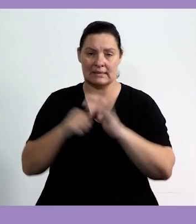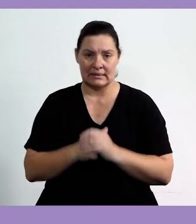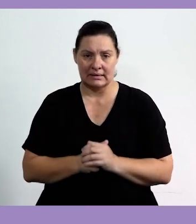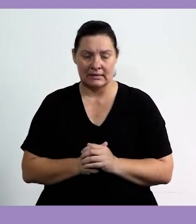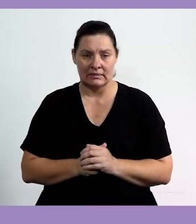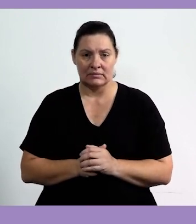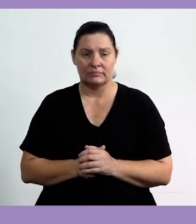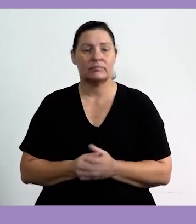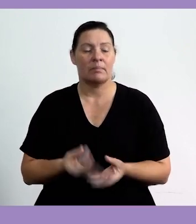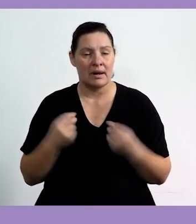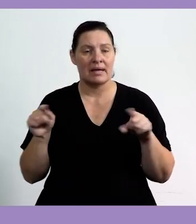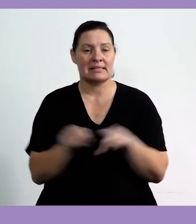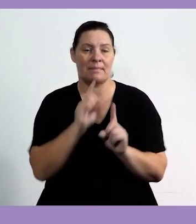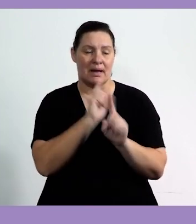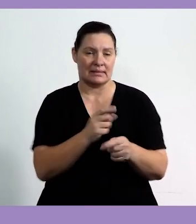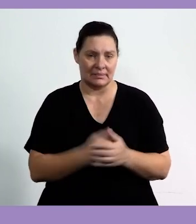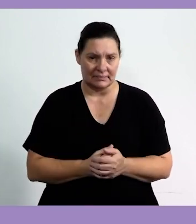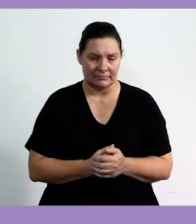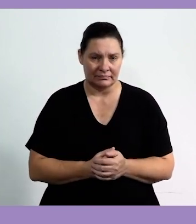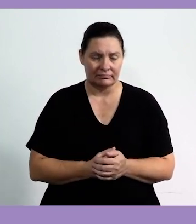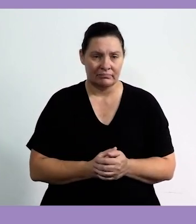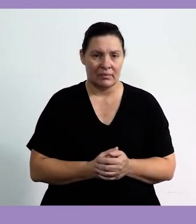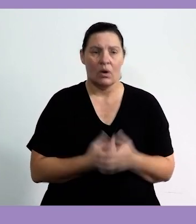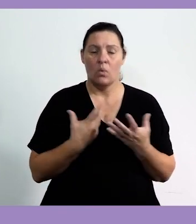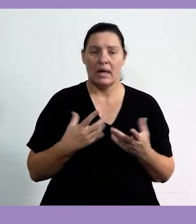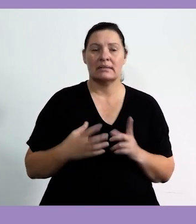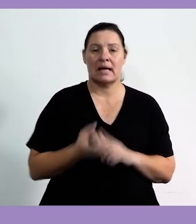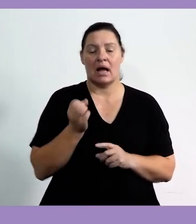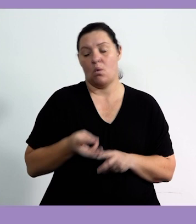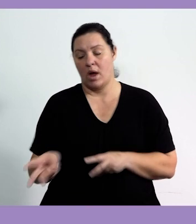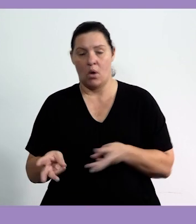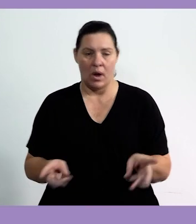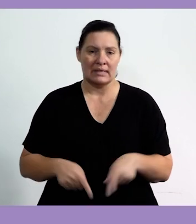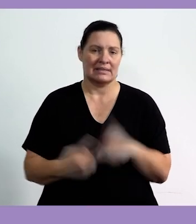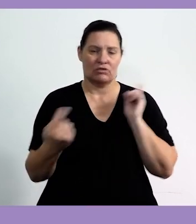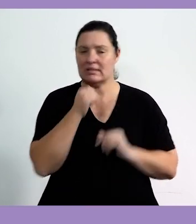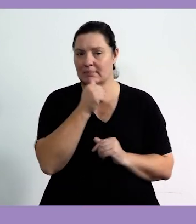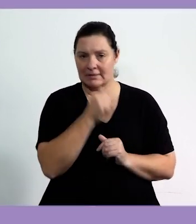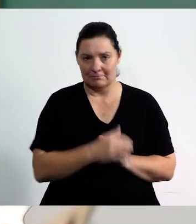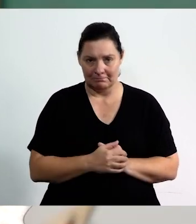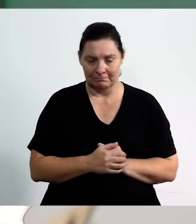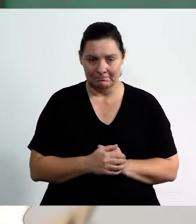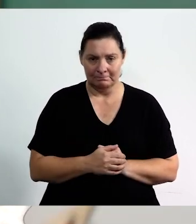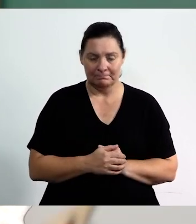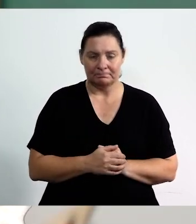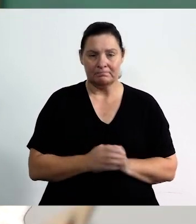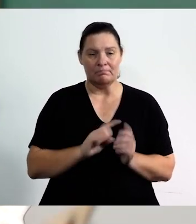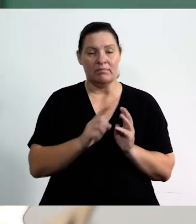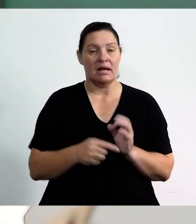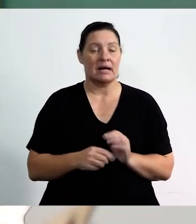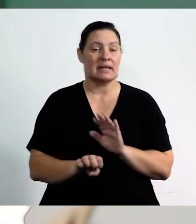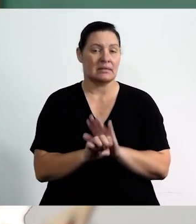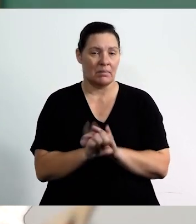exponent 6, which gives us the same answer, even though we took different routes to get there. Our